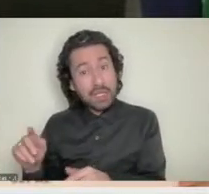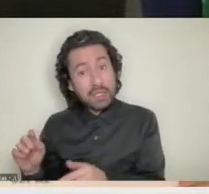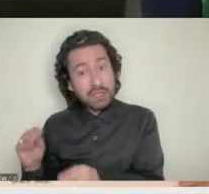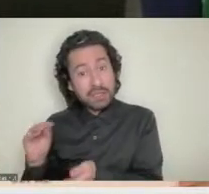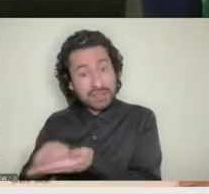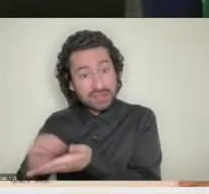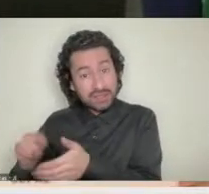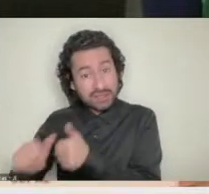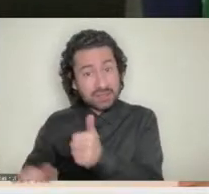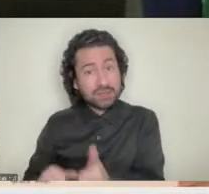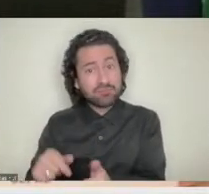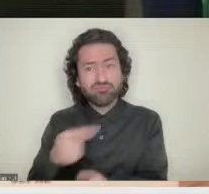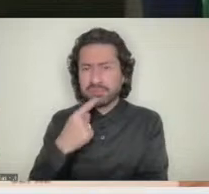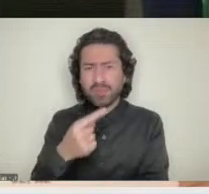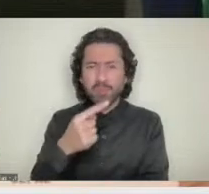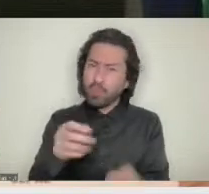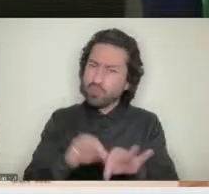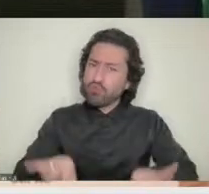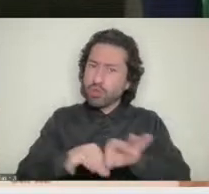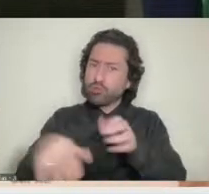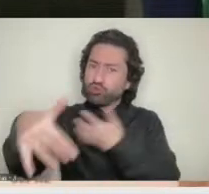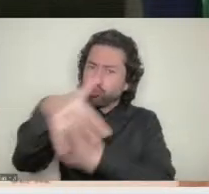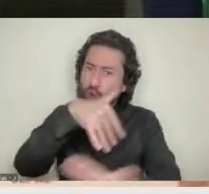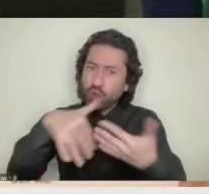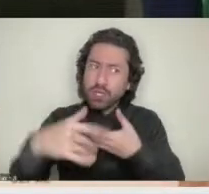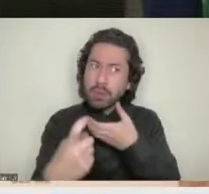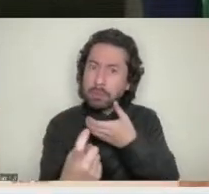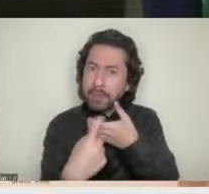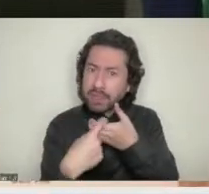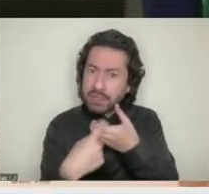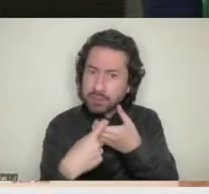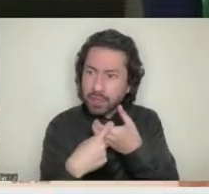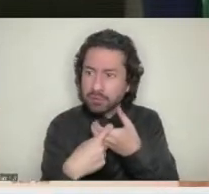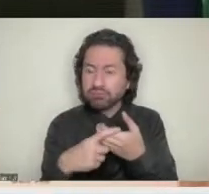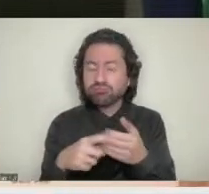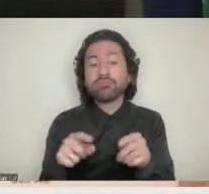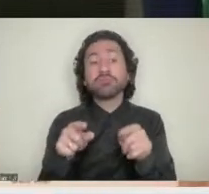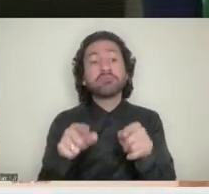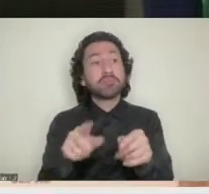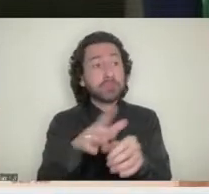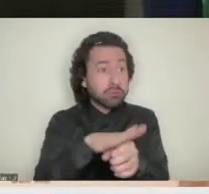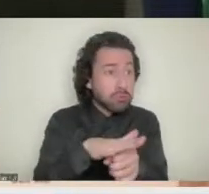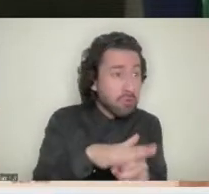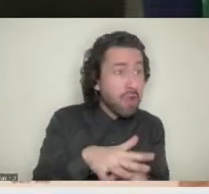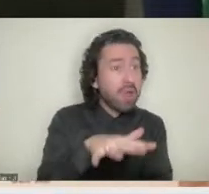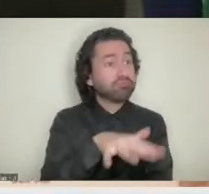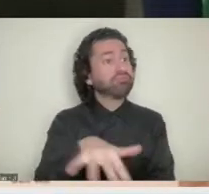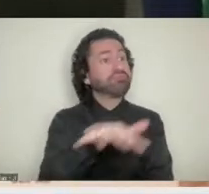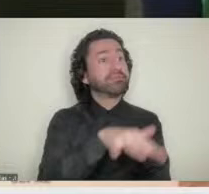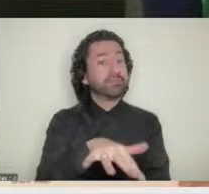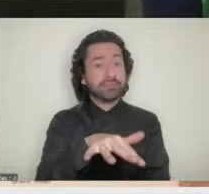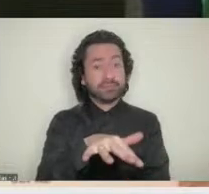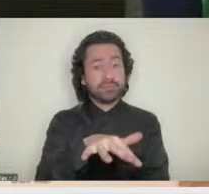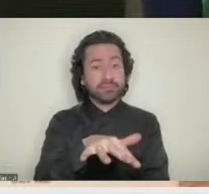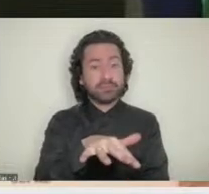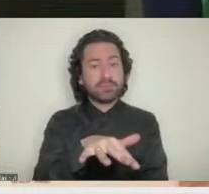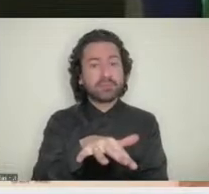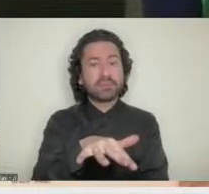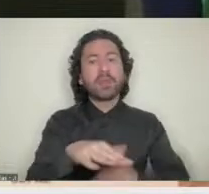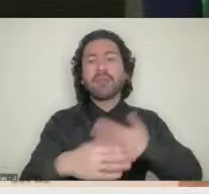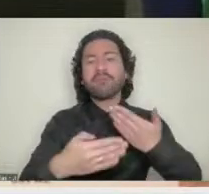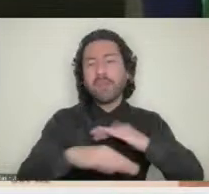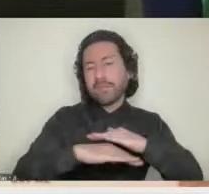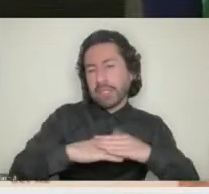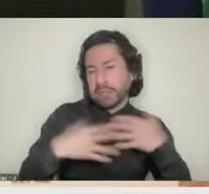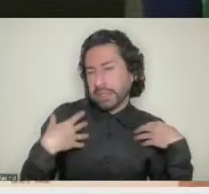was saying appears at the importance of social participation, and in that sense, in these local and territorial spaces at the first